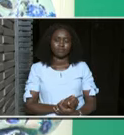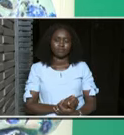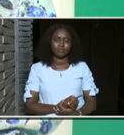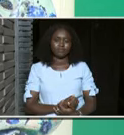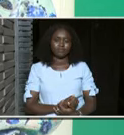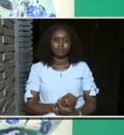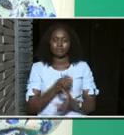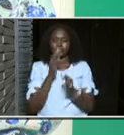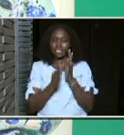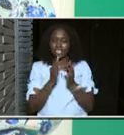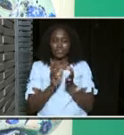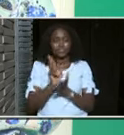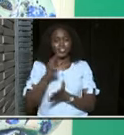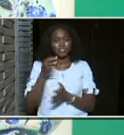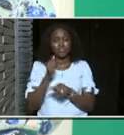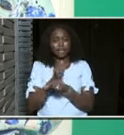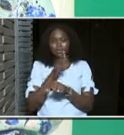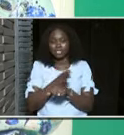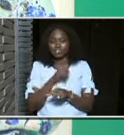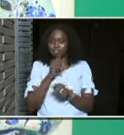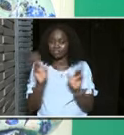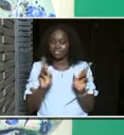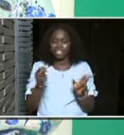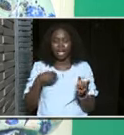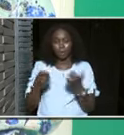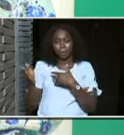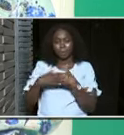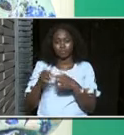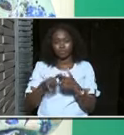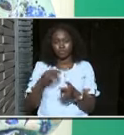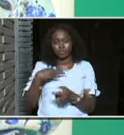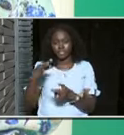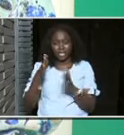If University of Abuja is not ready, I'll come back to the candidate.